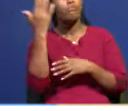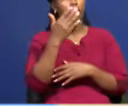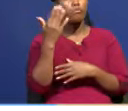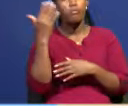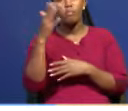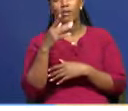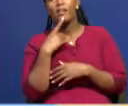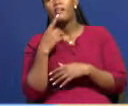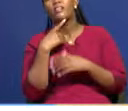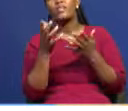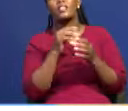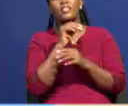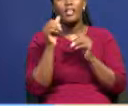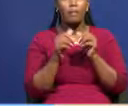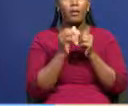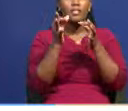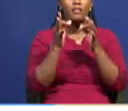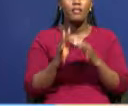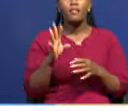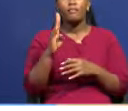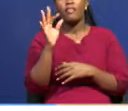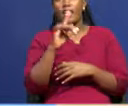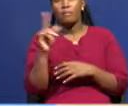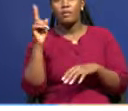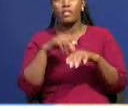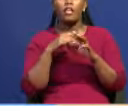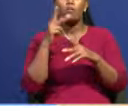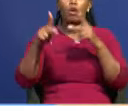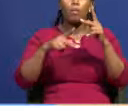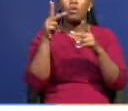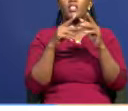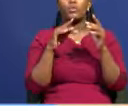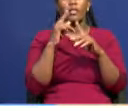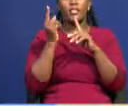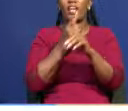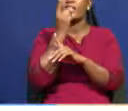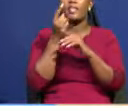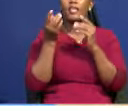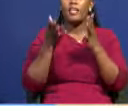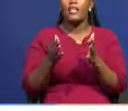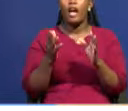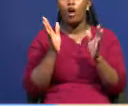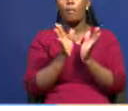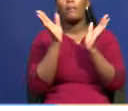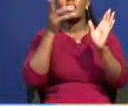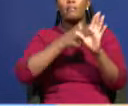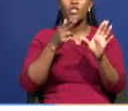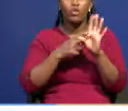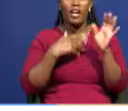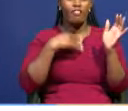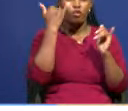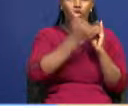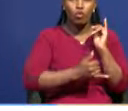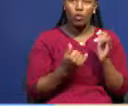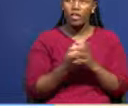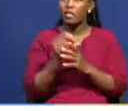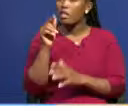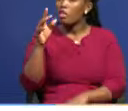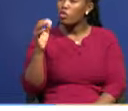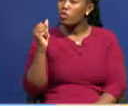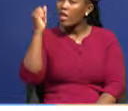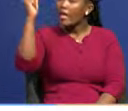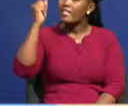about the finance bill, when the exercise was about to start. Now the exercise has concluded. What piqued your interest? And also, given that you're a political